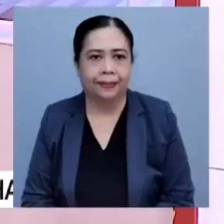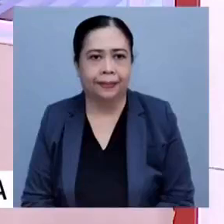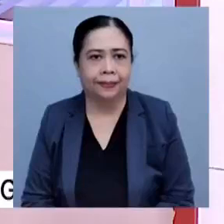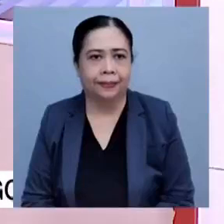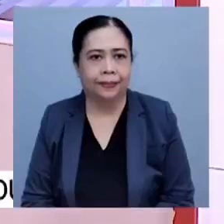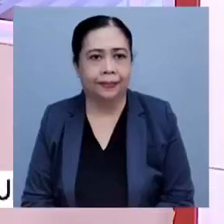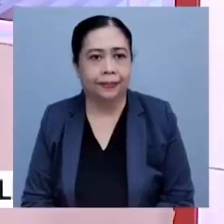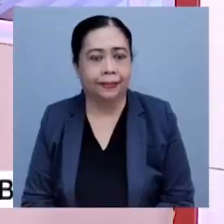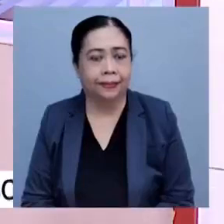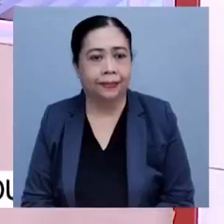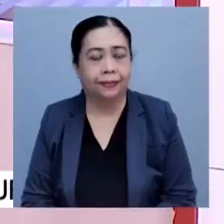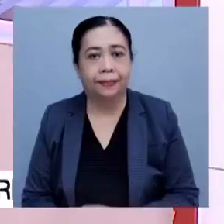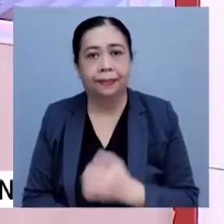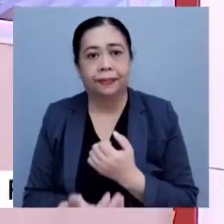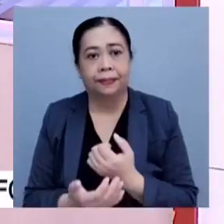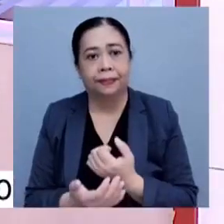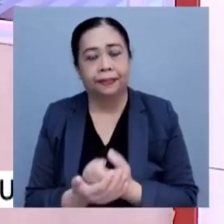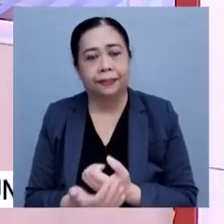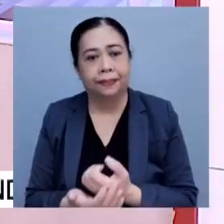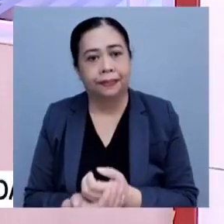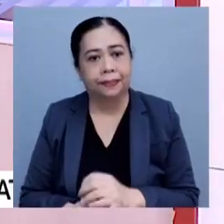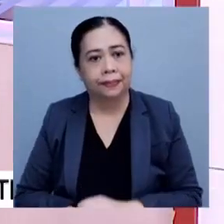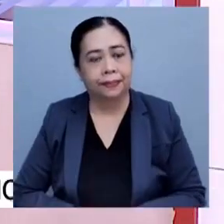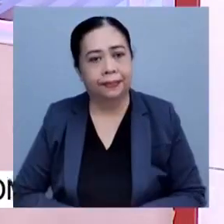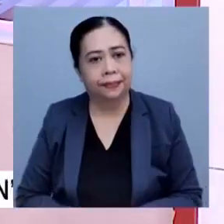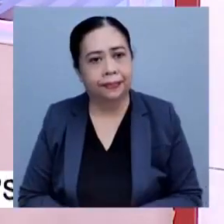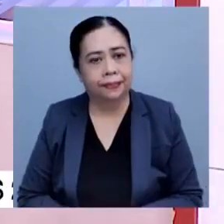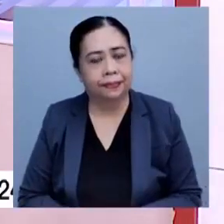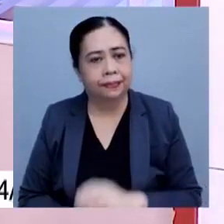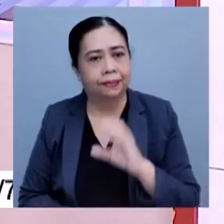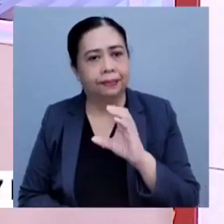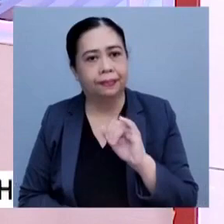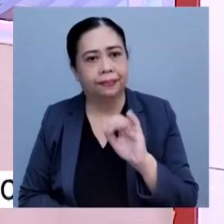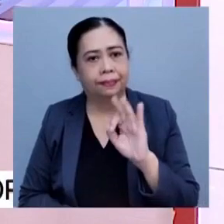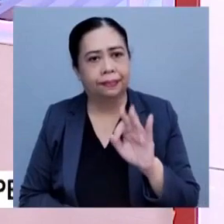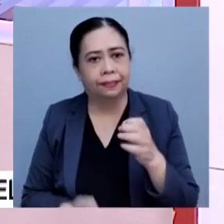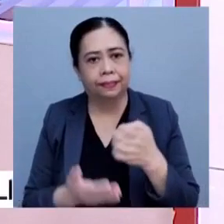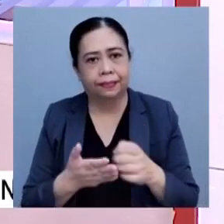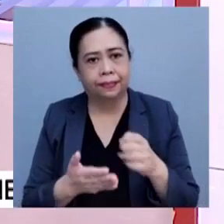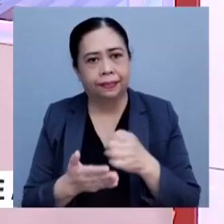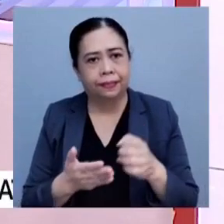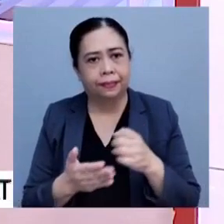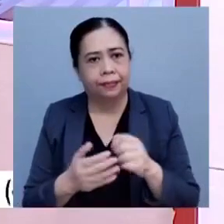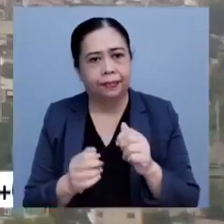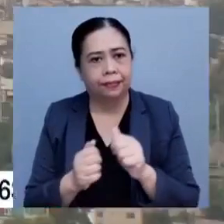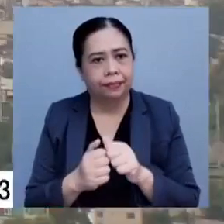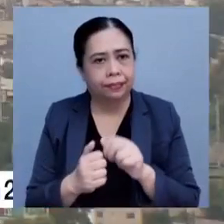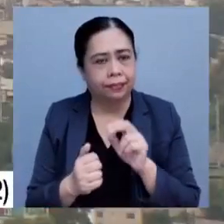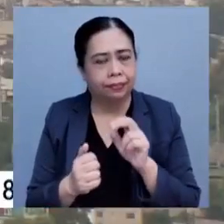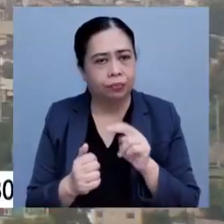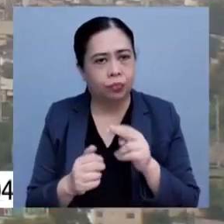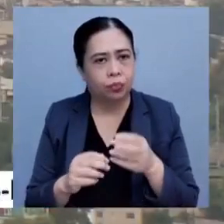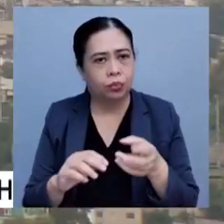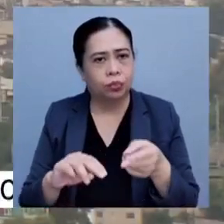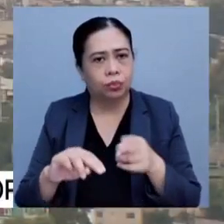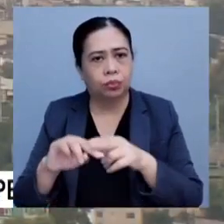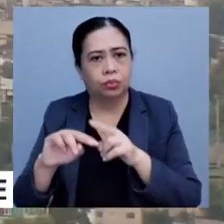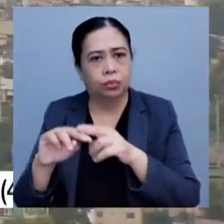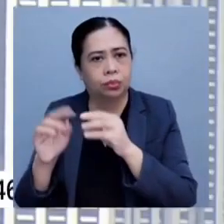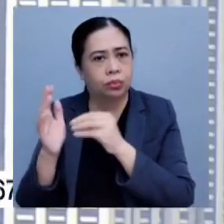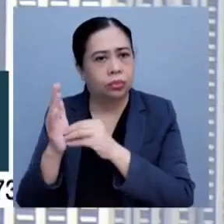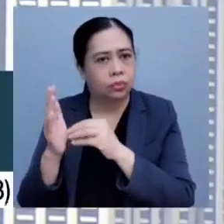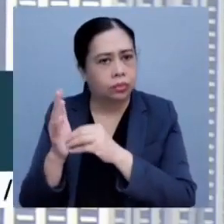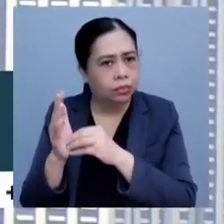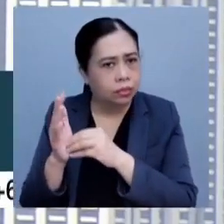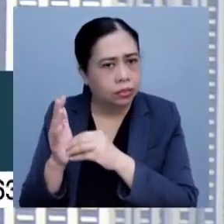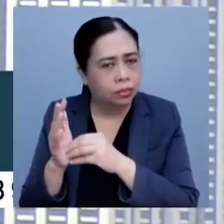An economist blames government's unnecessary and confidential expenditures for the country's new record high debt. Economics professor